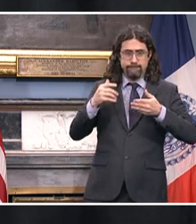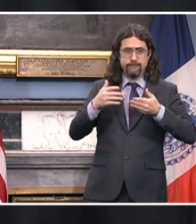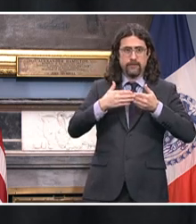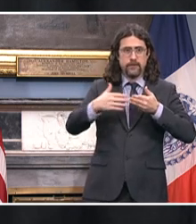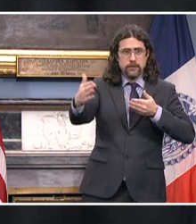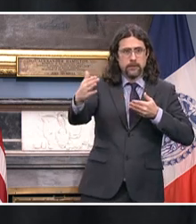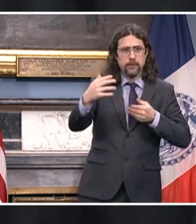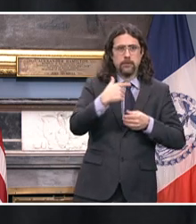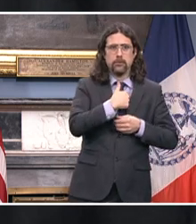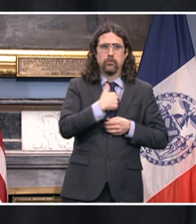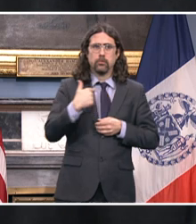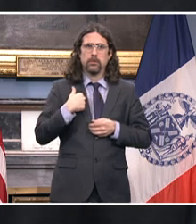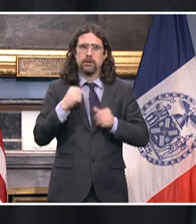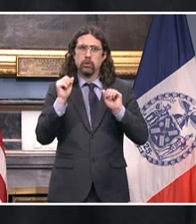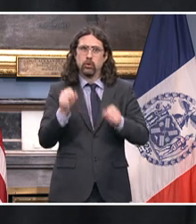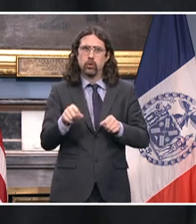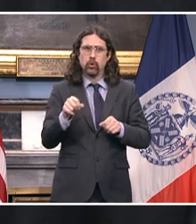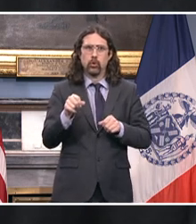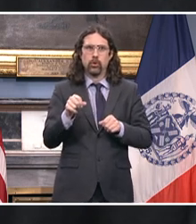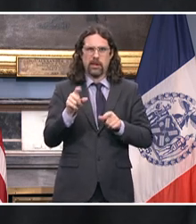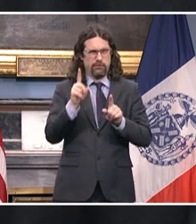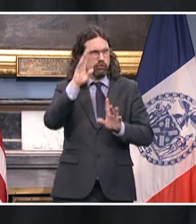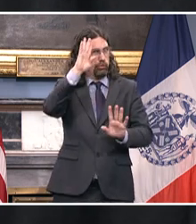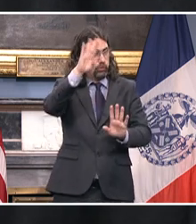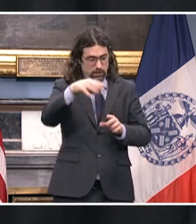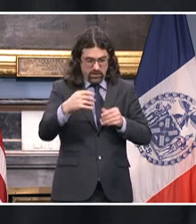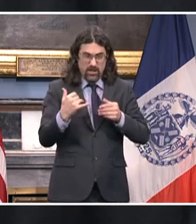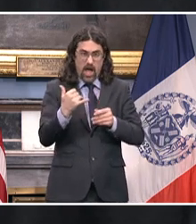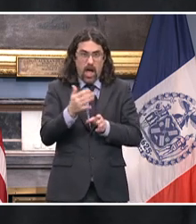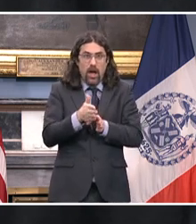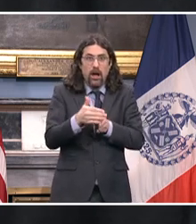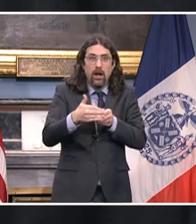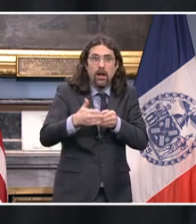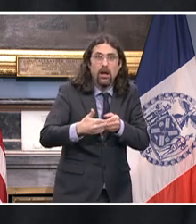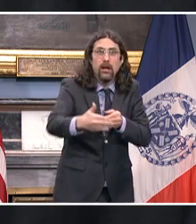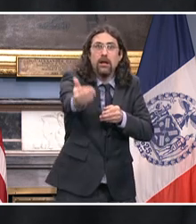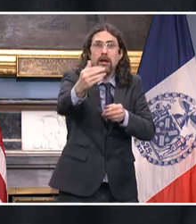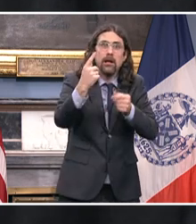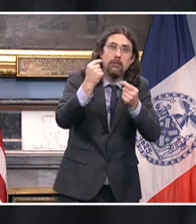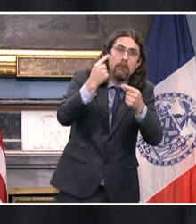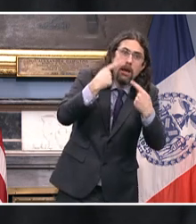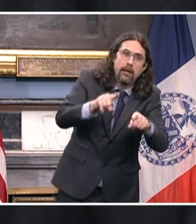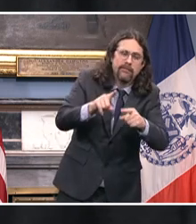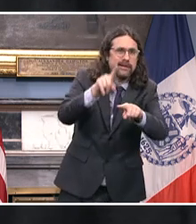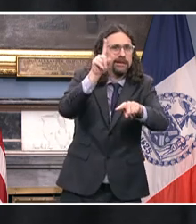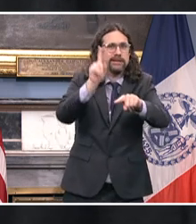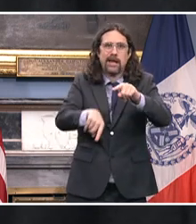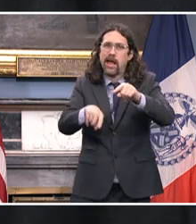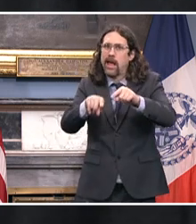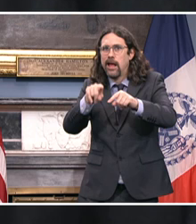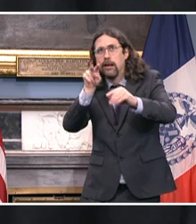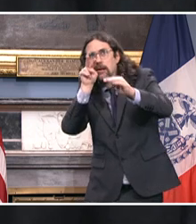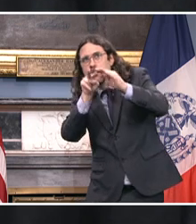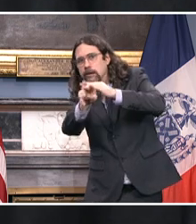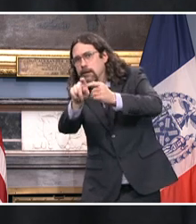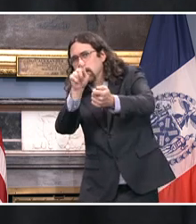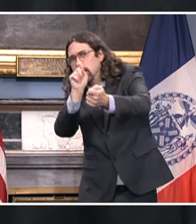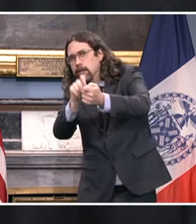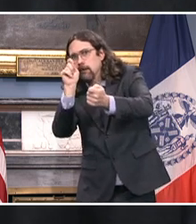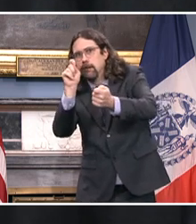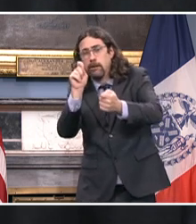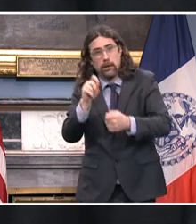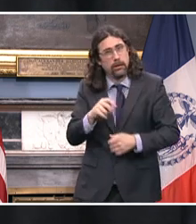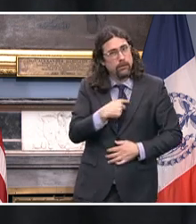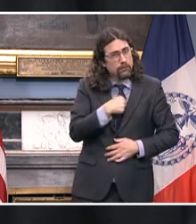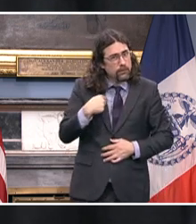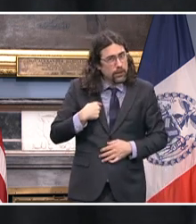the great unknown. But our faith, our belief, our values, our humanity should continue to guide us. And